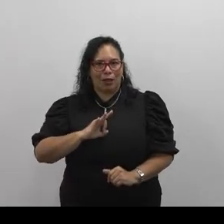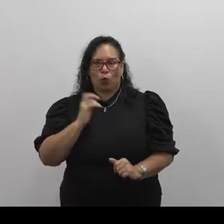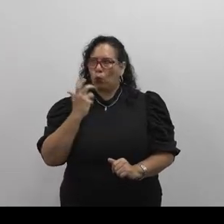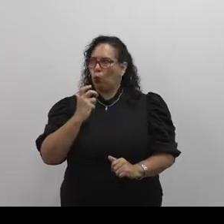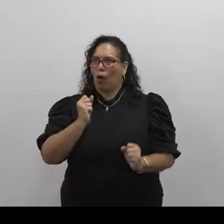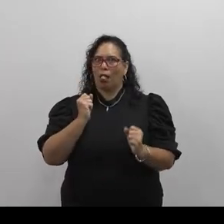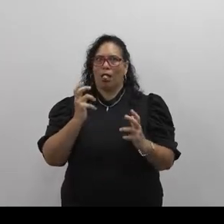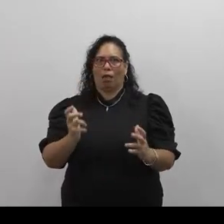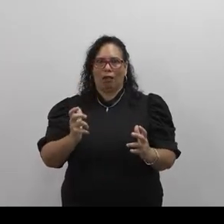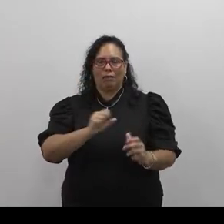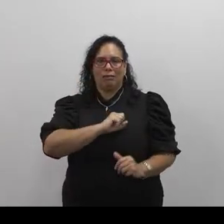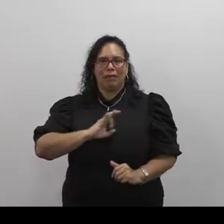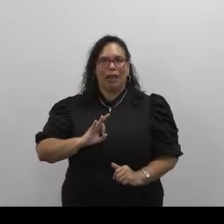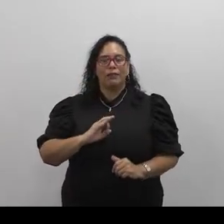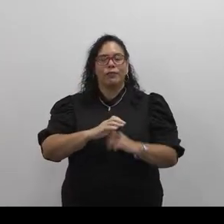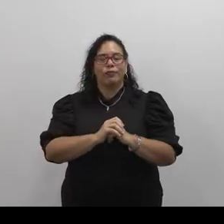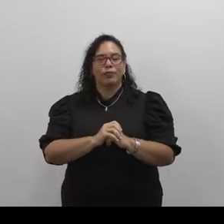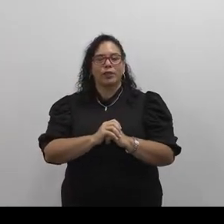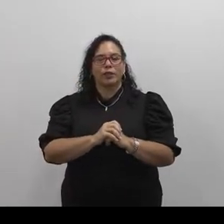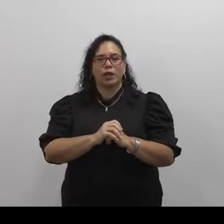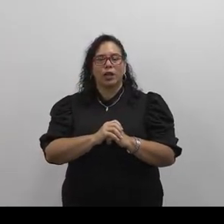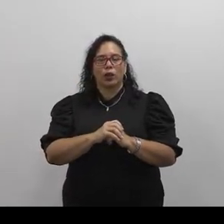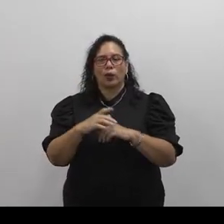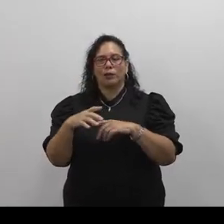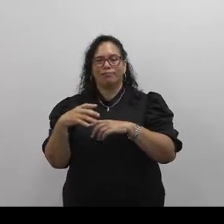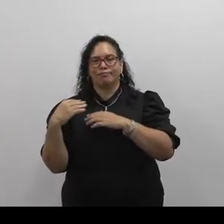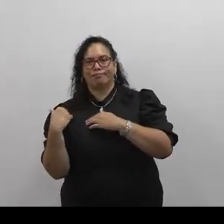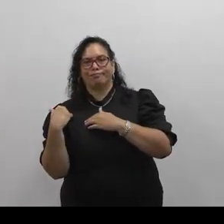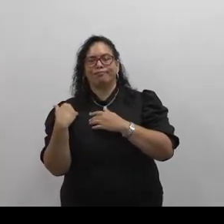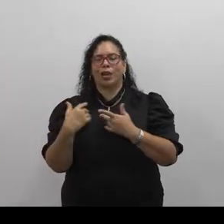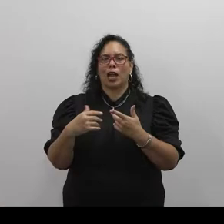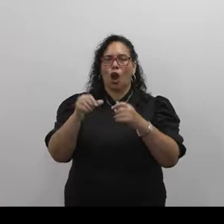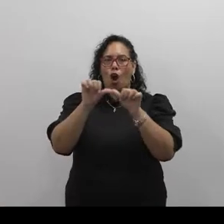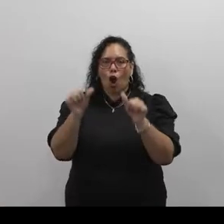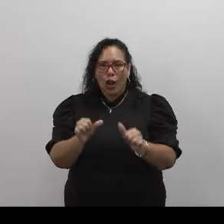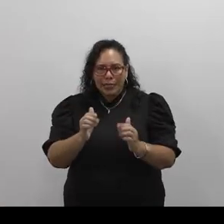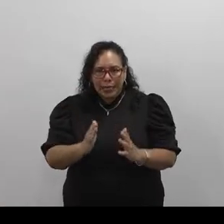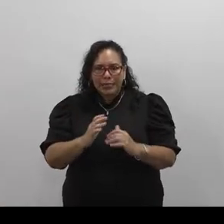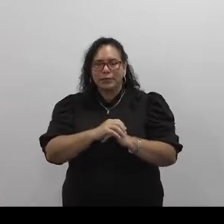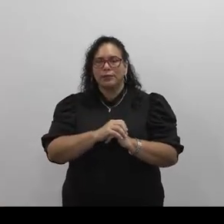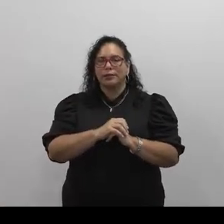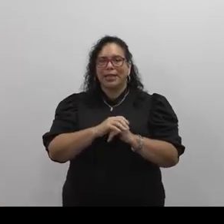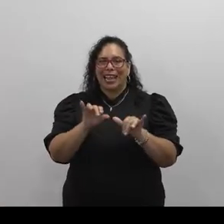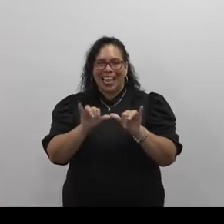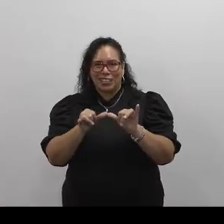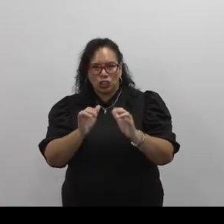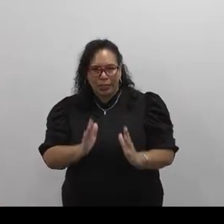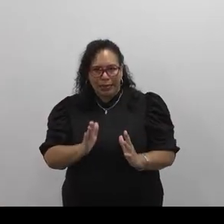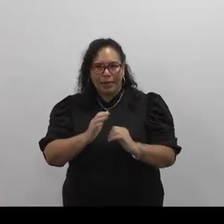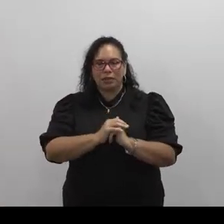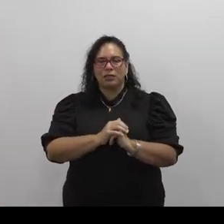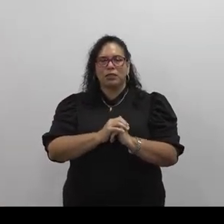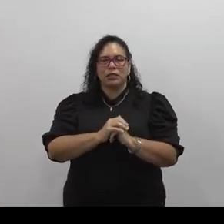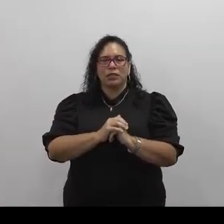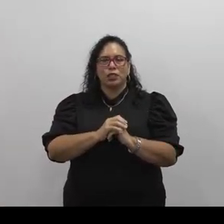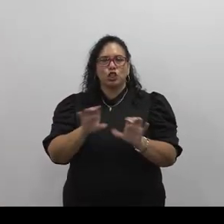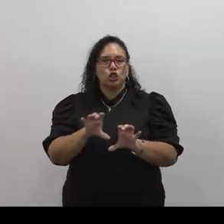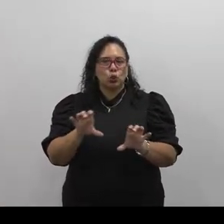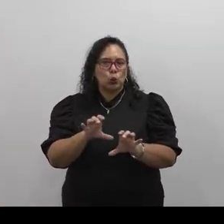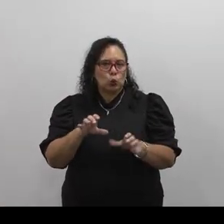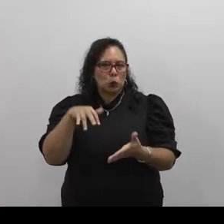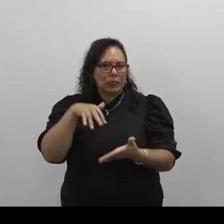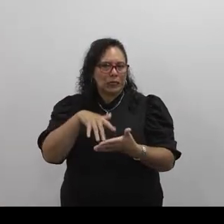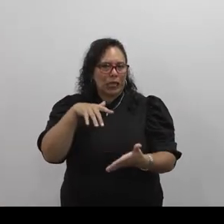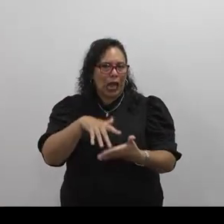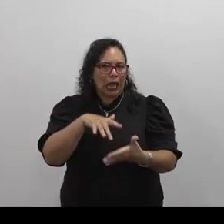staff members. Rather, we leaned heavily on the architects and engineers to perform their study and just do it in an unbiased fashion, right? So they're coming into